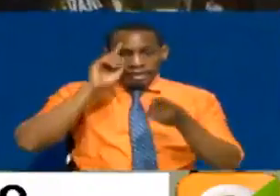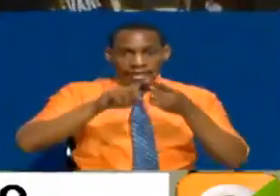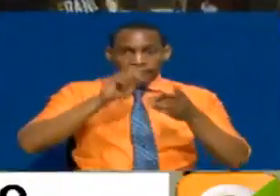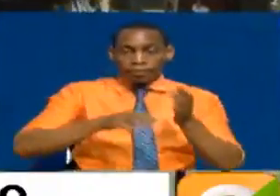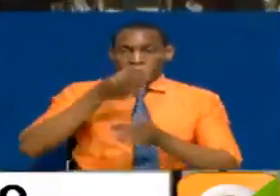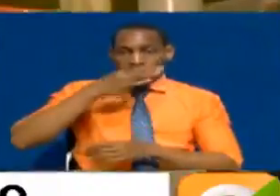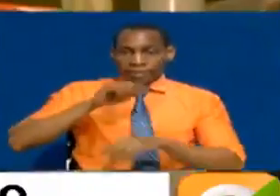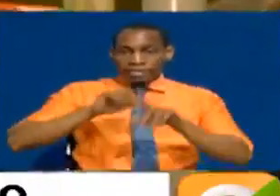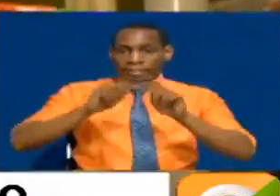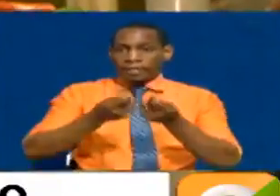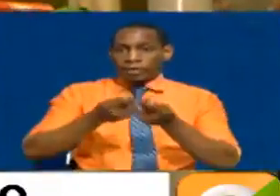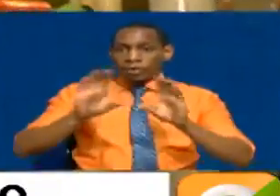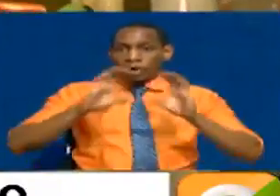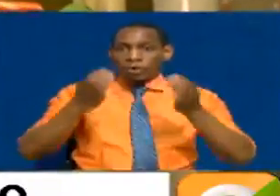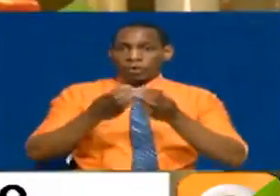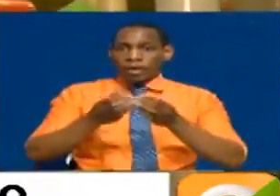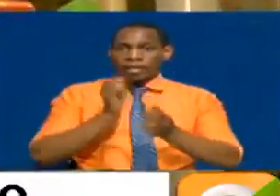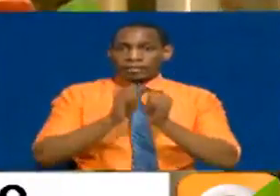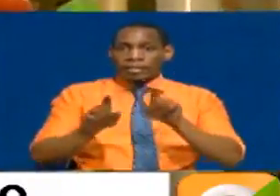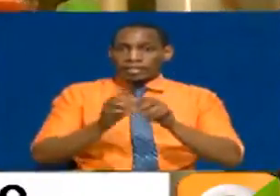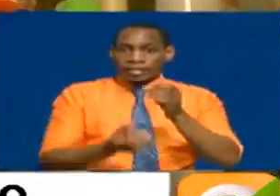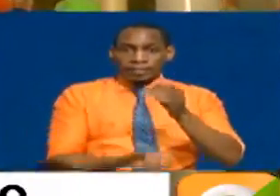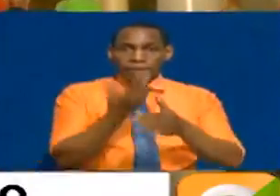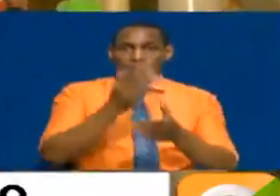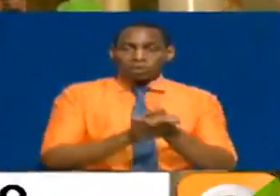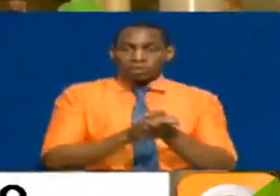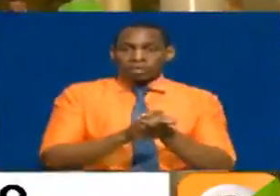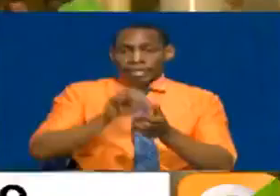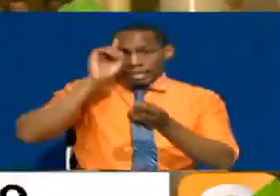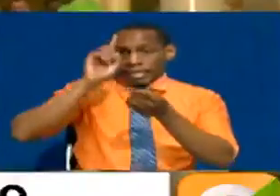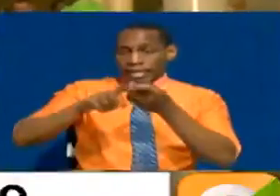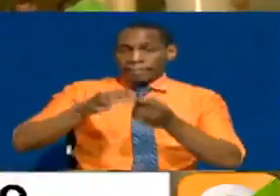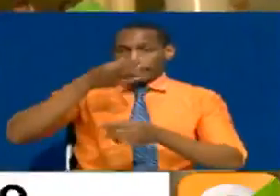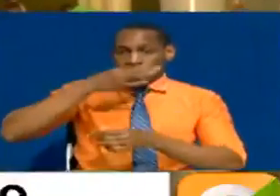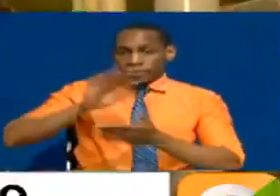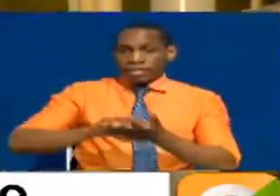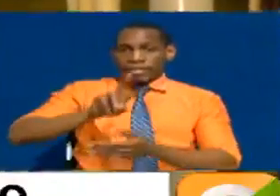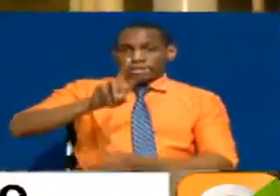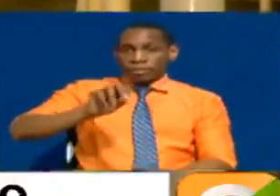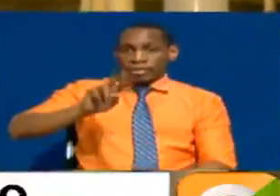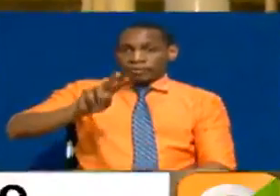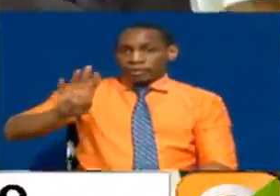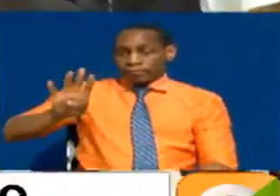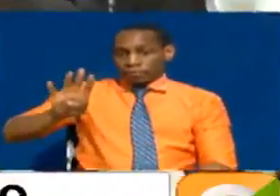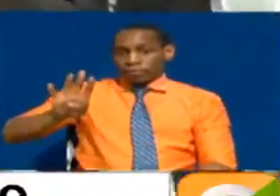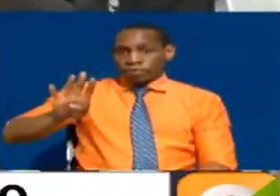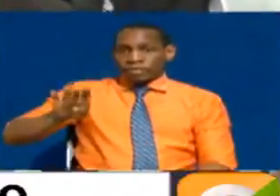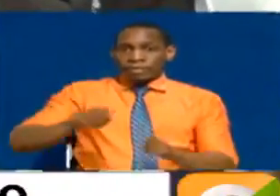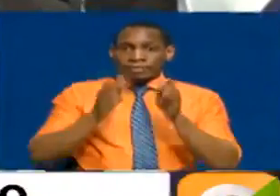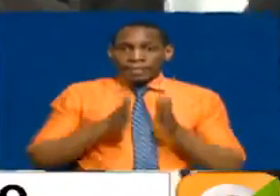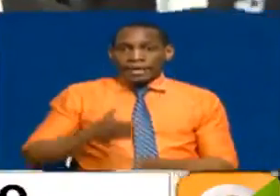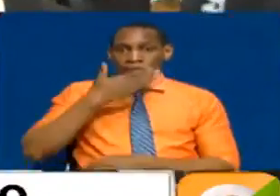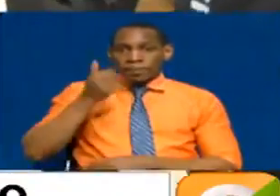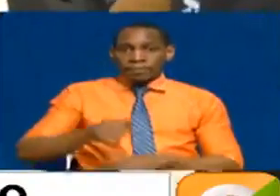a French record at the Global Championships to also launch her path towards Paris 2024 with a personal